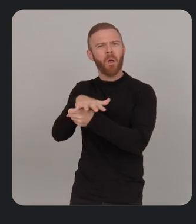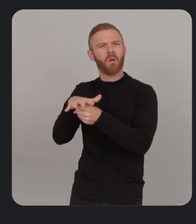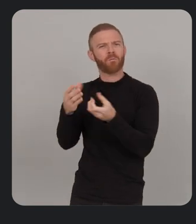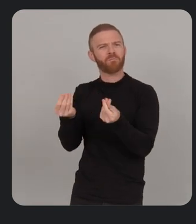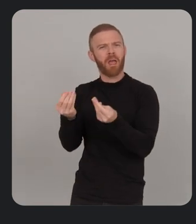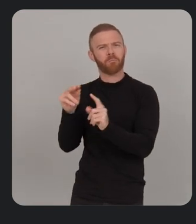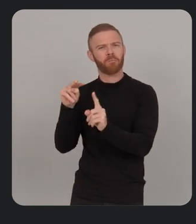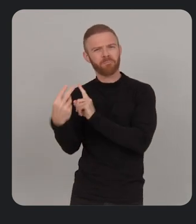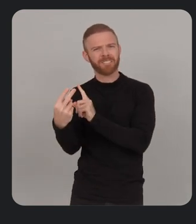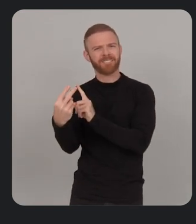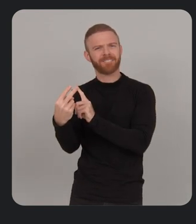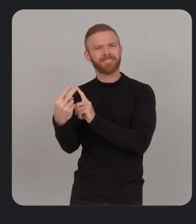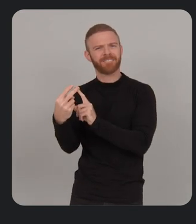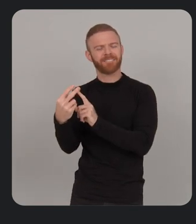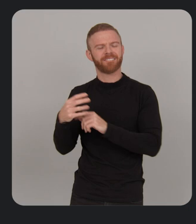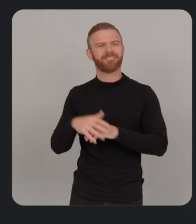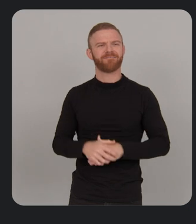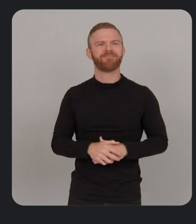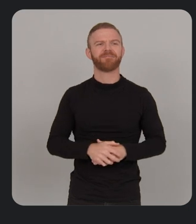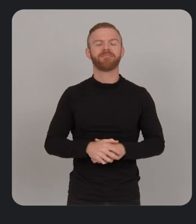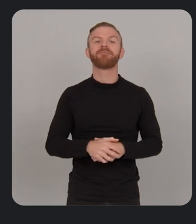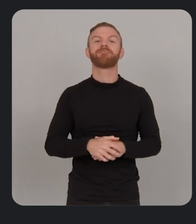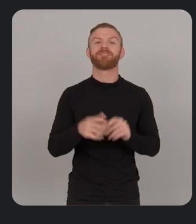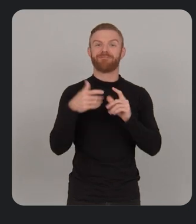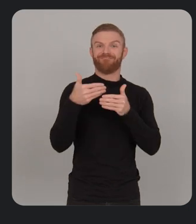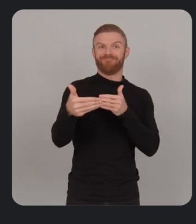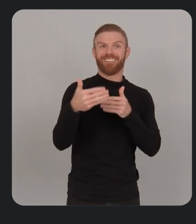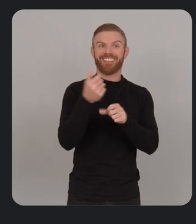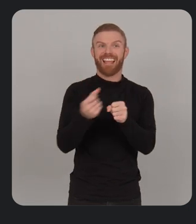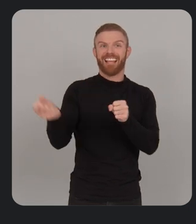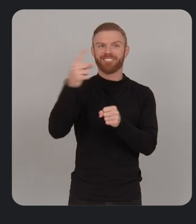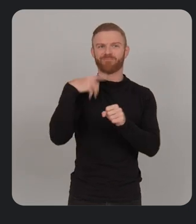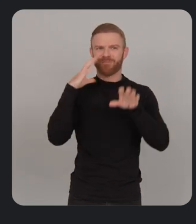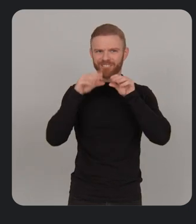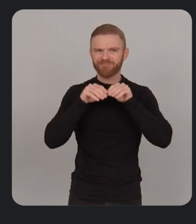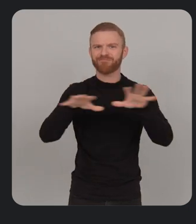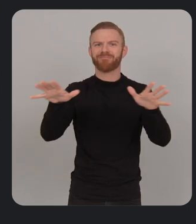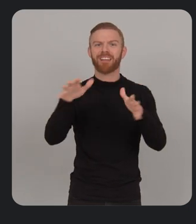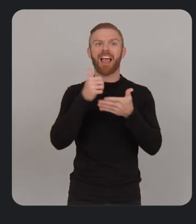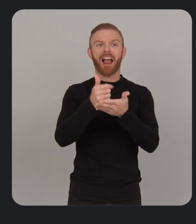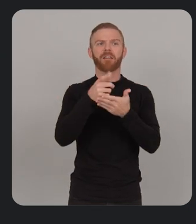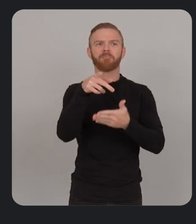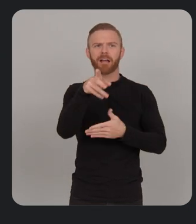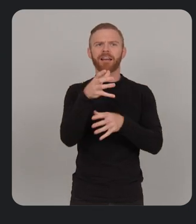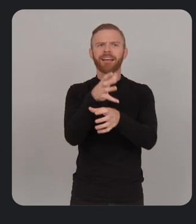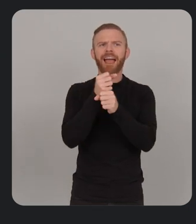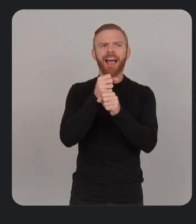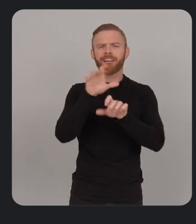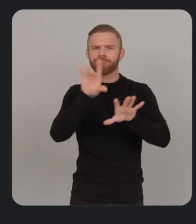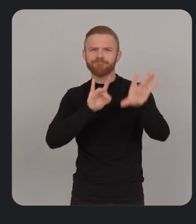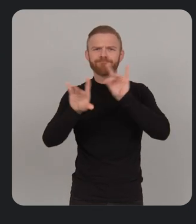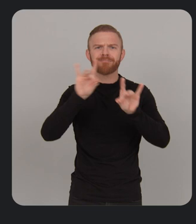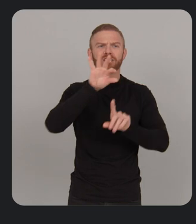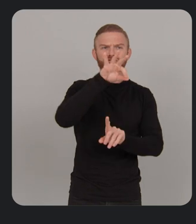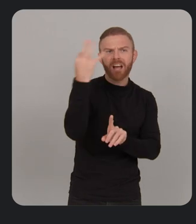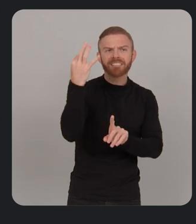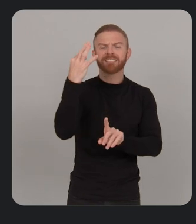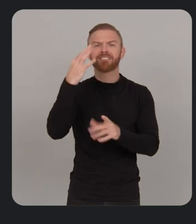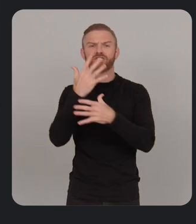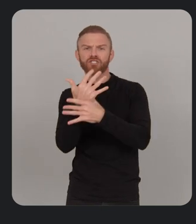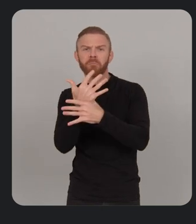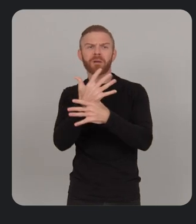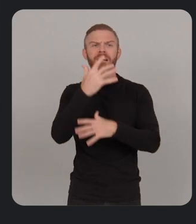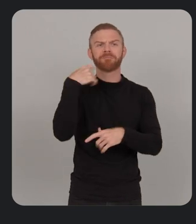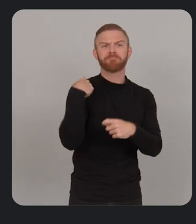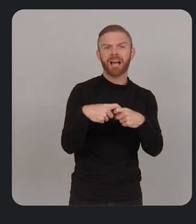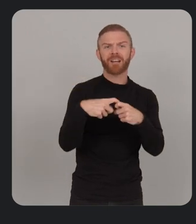starting early next year we'll begin rolling this to help you get select french german and